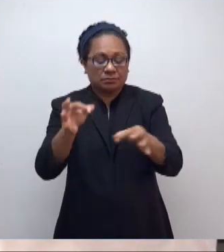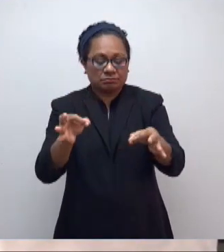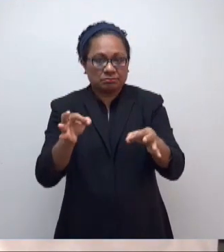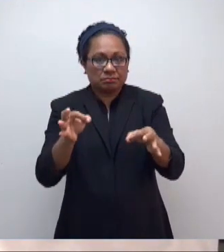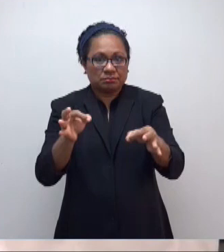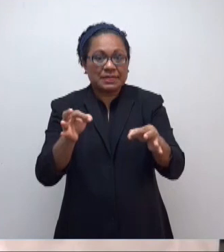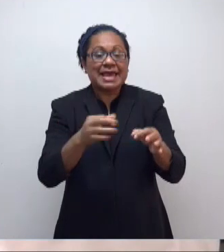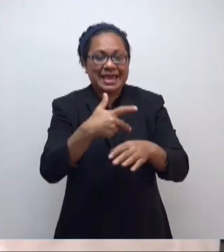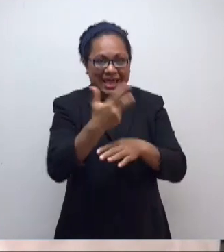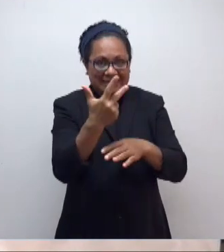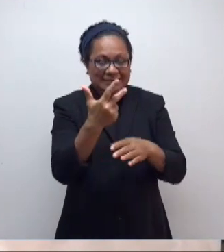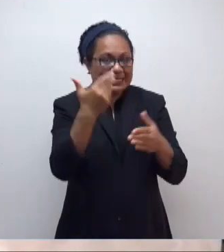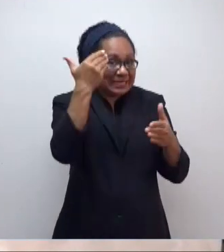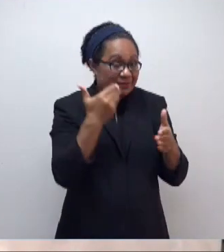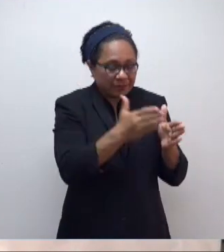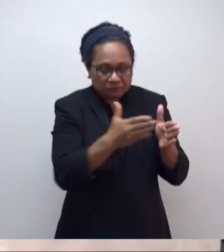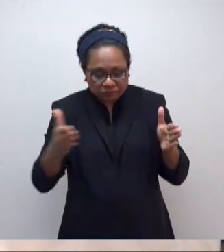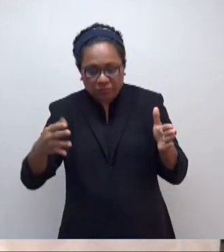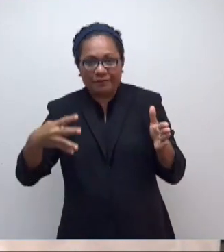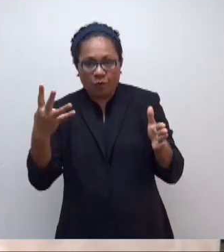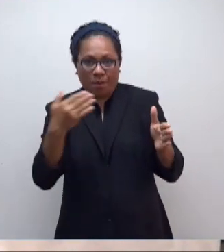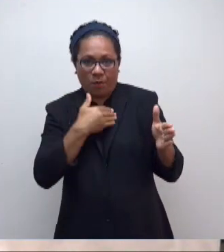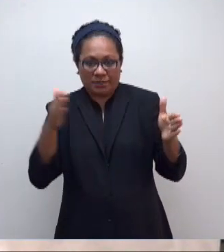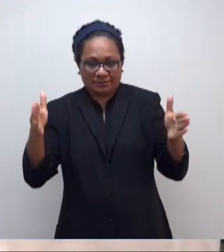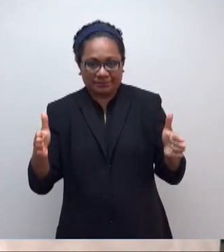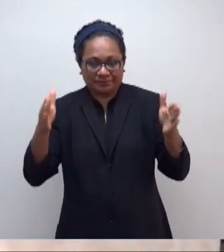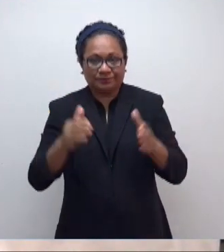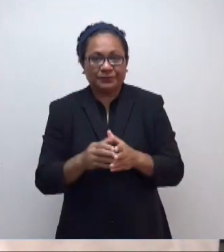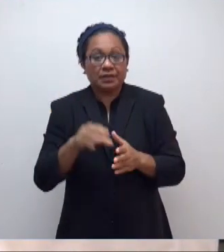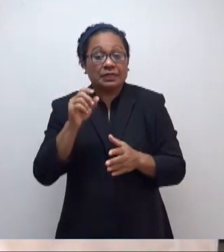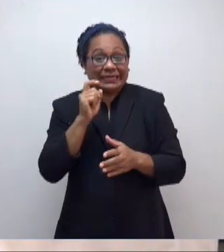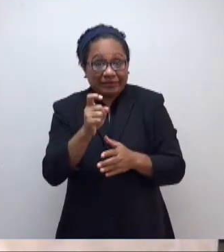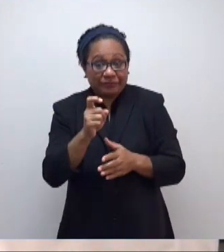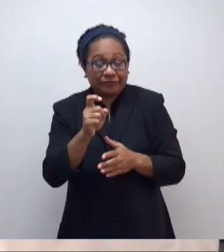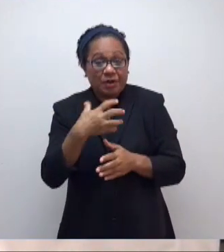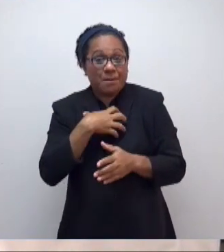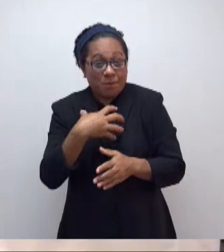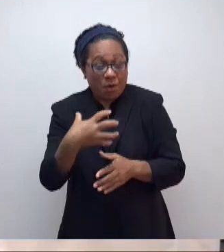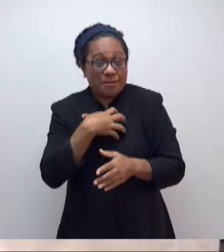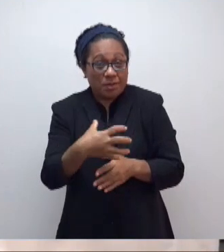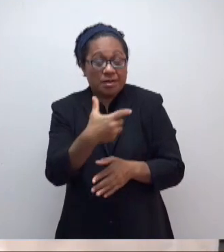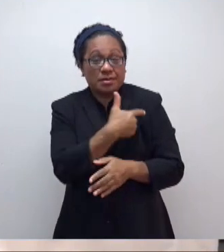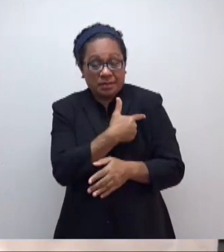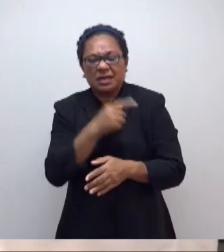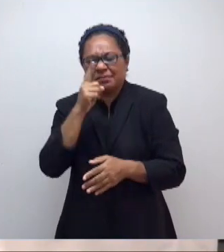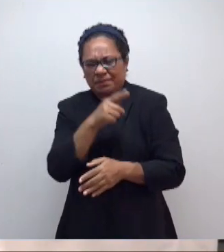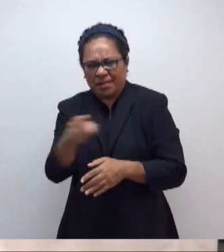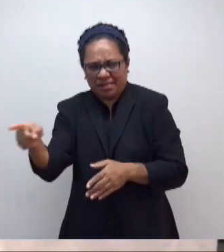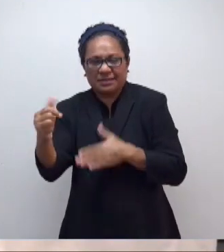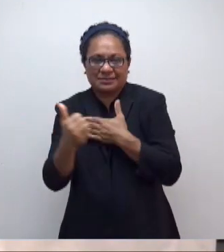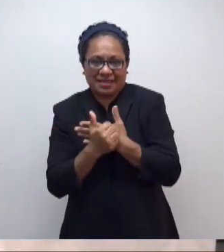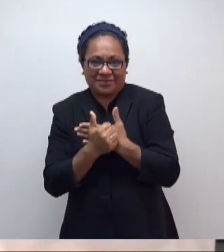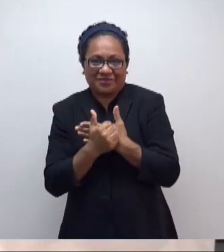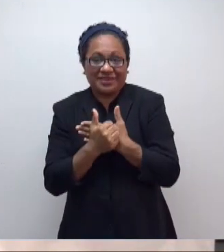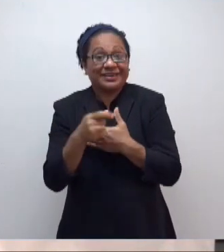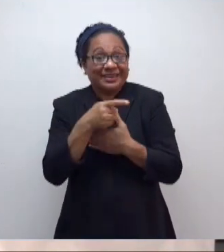a.m. The more Fijians we vaccinate, the more lives we will save and the more